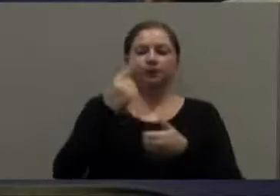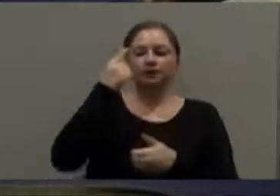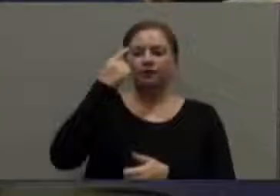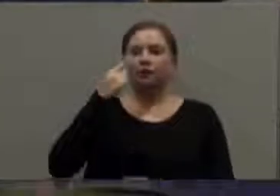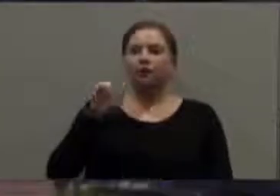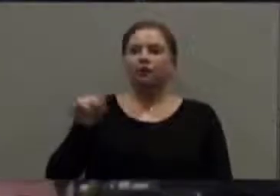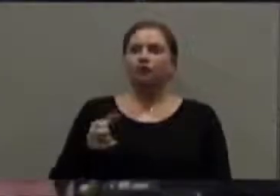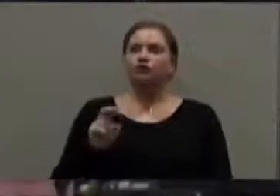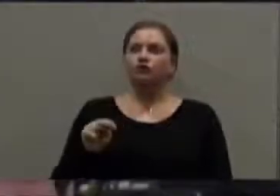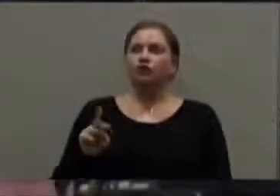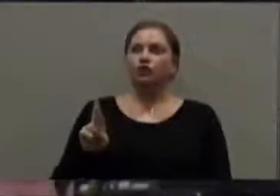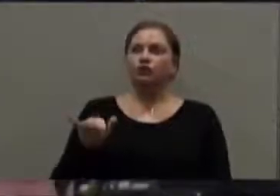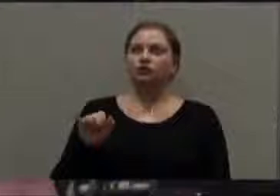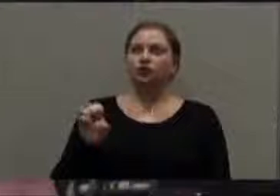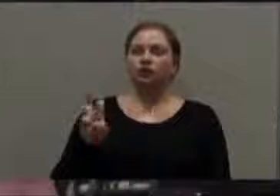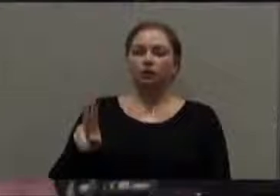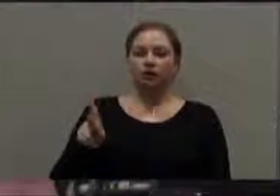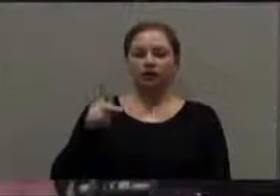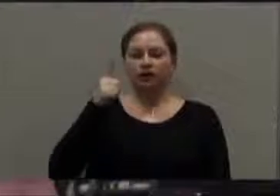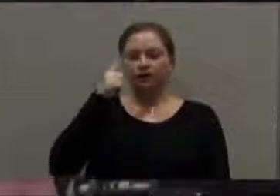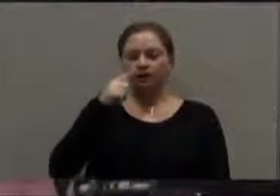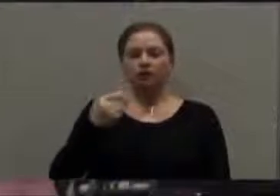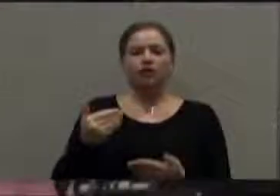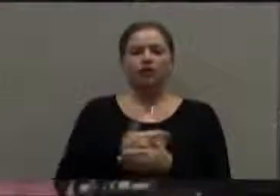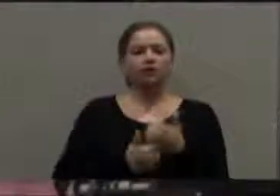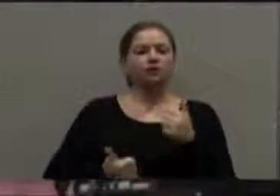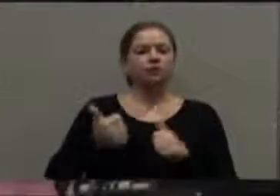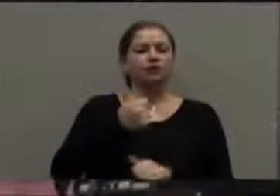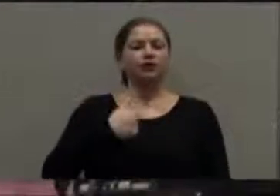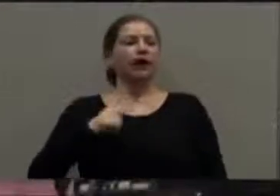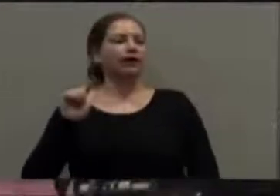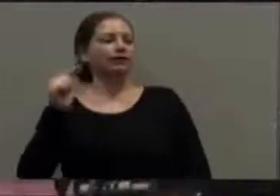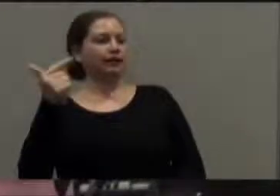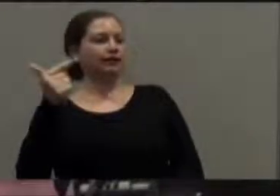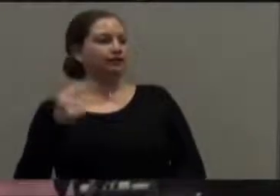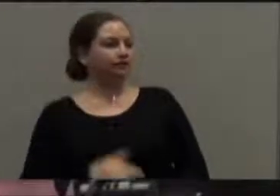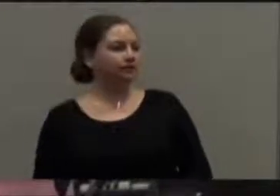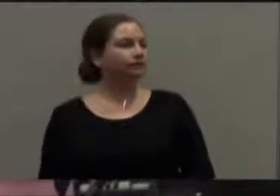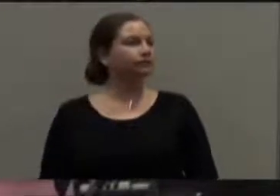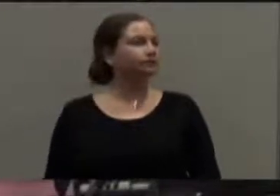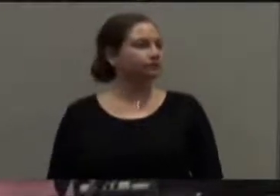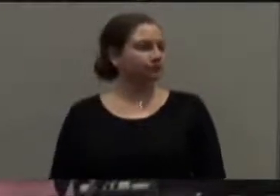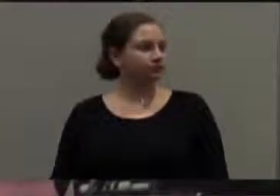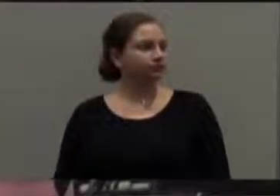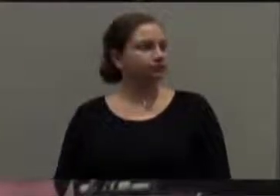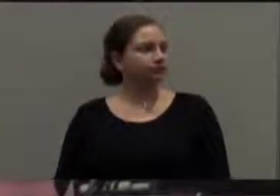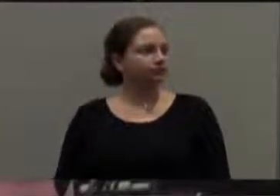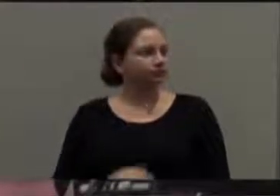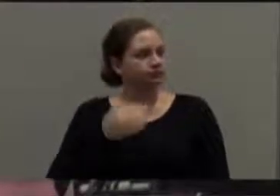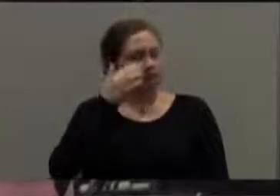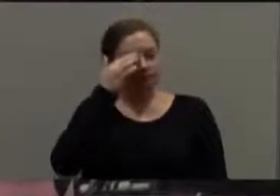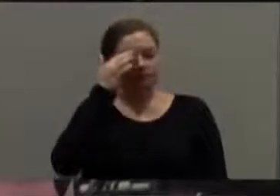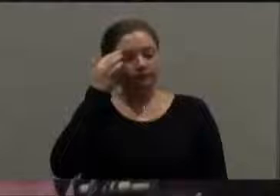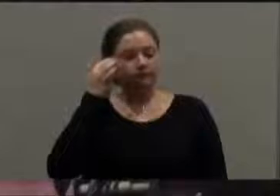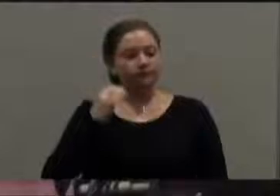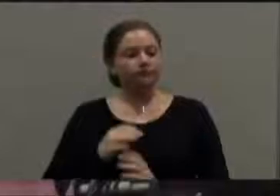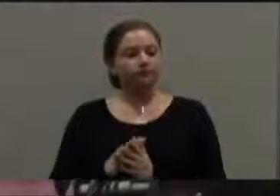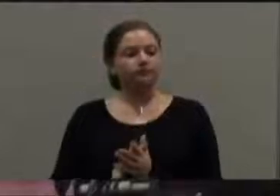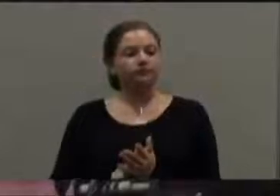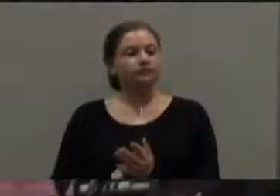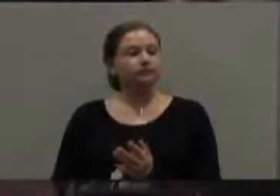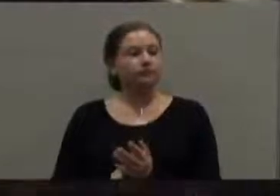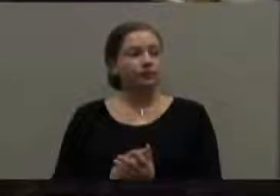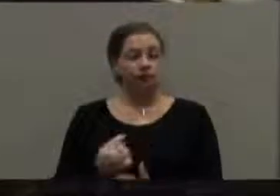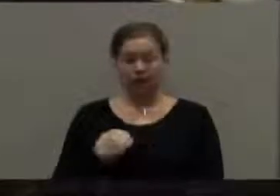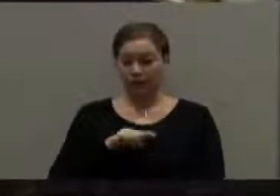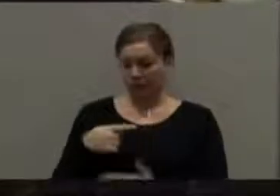superintendent. I second. So we have a motion by Mr. Watson and a second by Ms. Babb. Are we